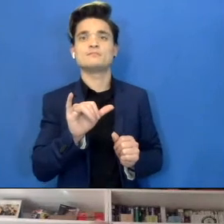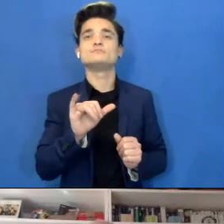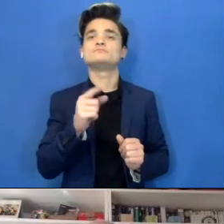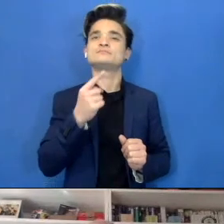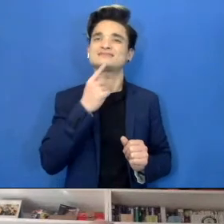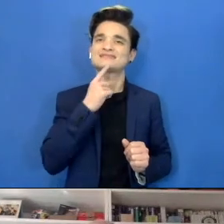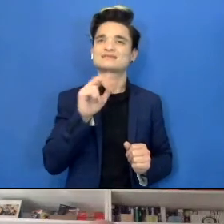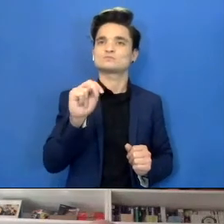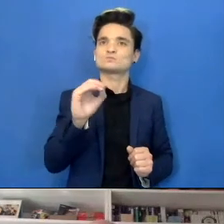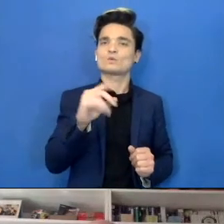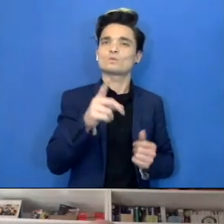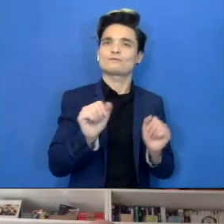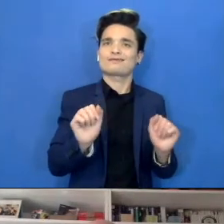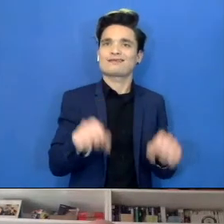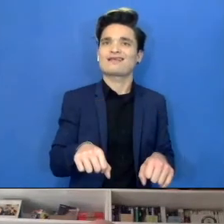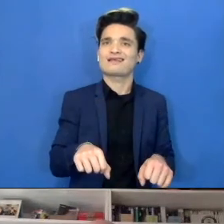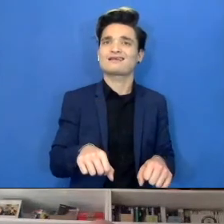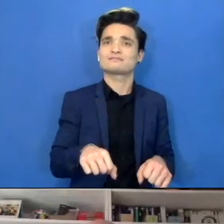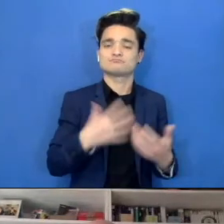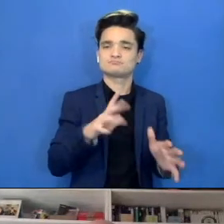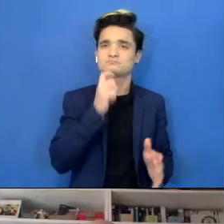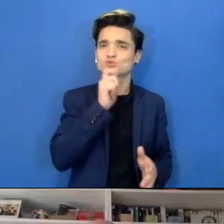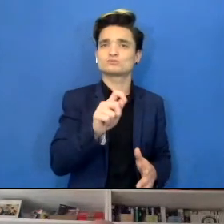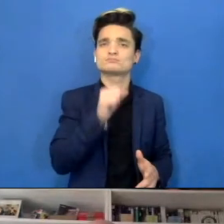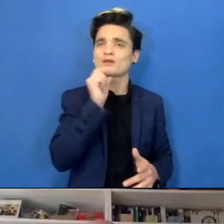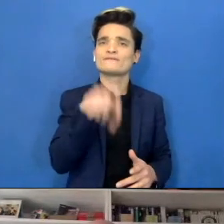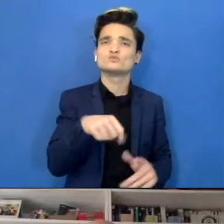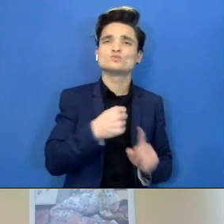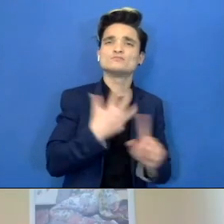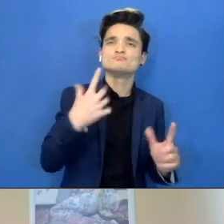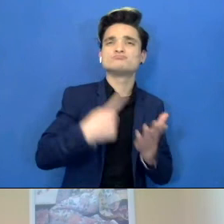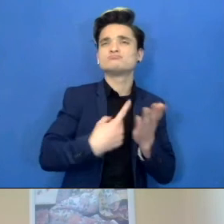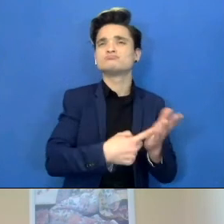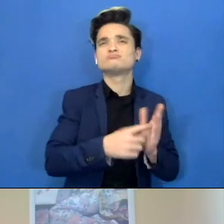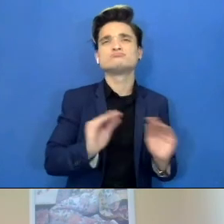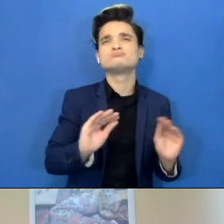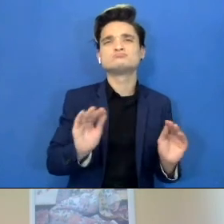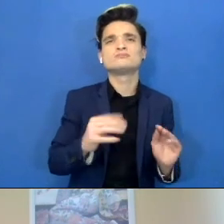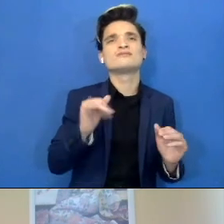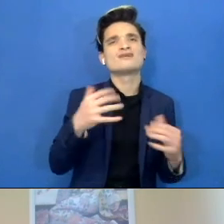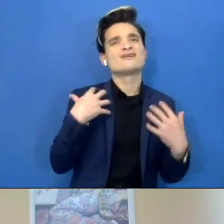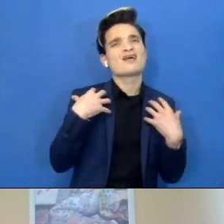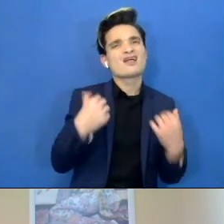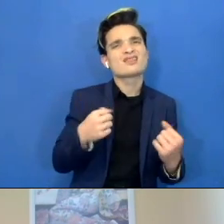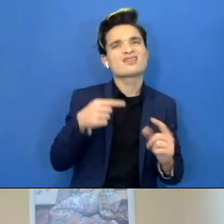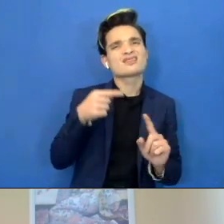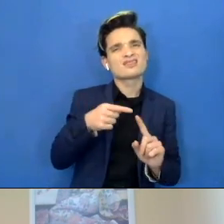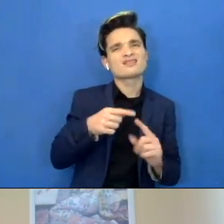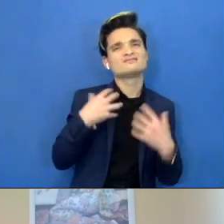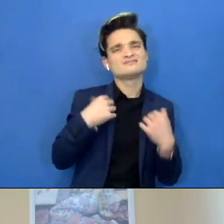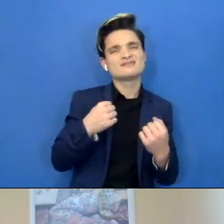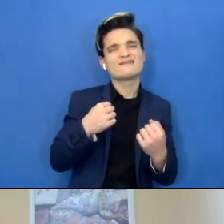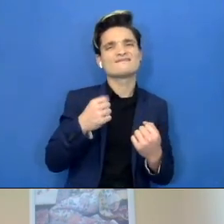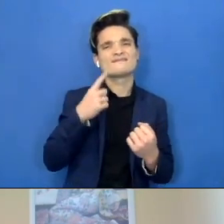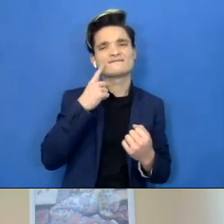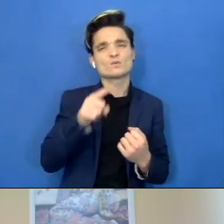And I think that is, to me, that is a very healthy place to start. And the yes and discussion we could